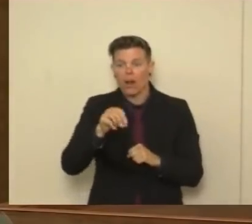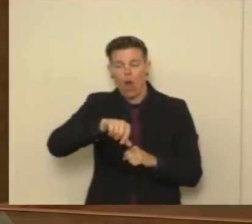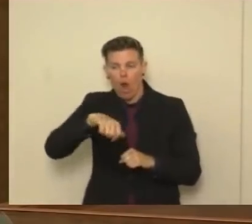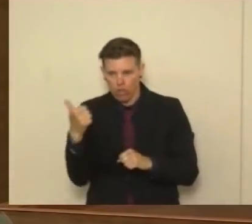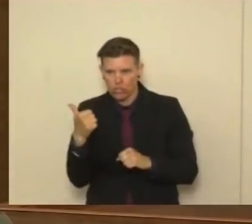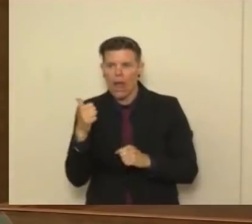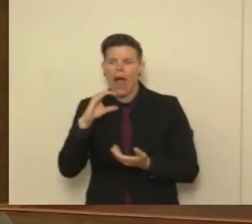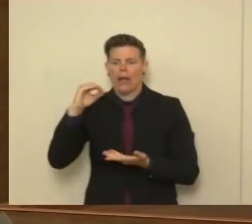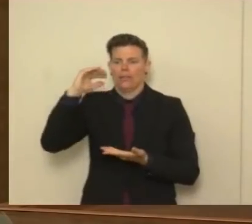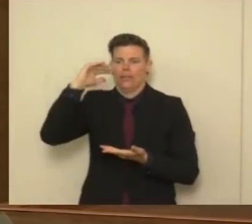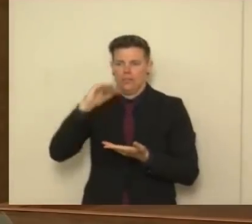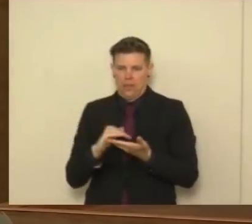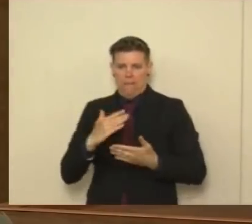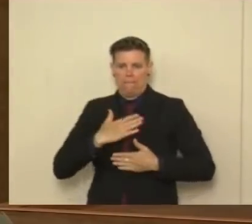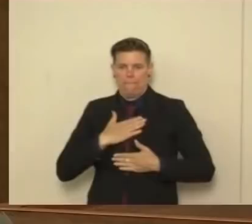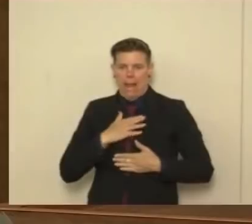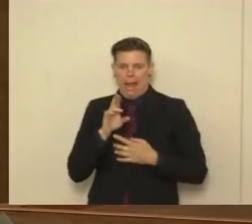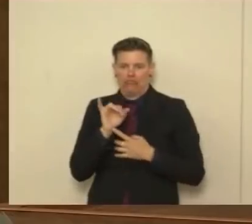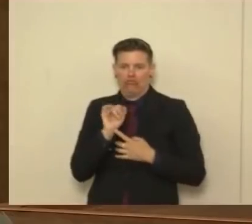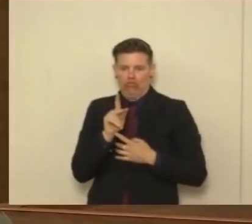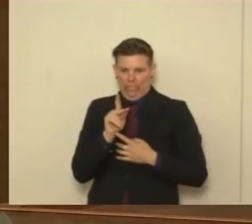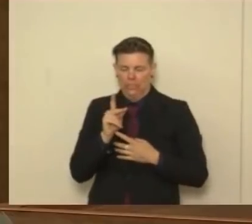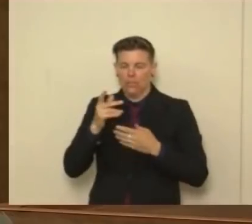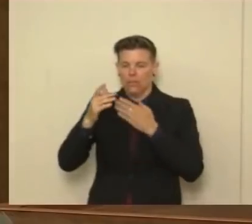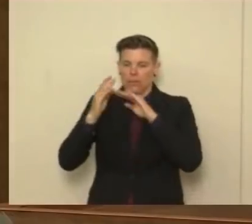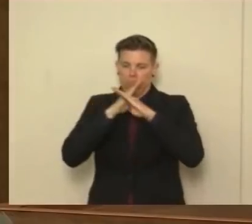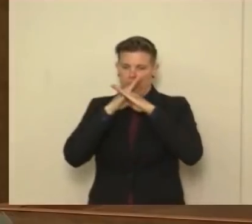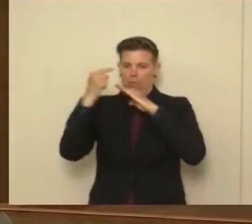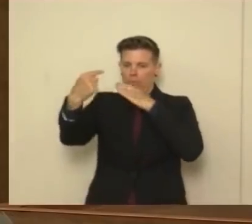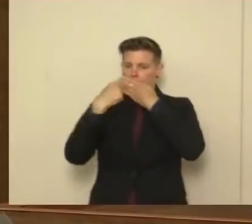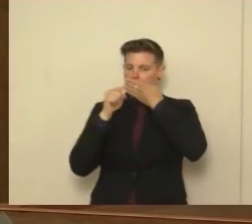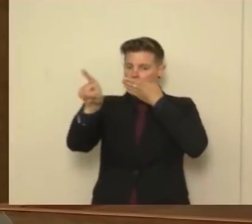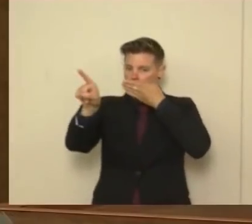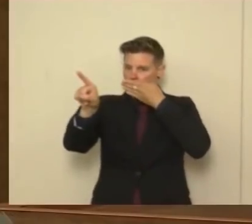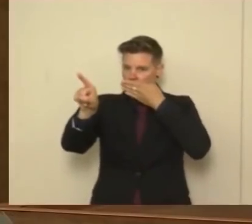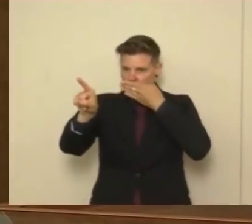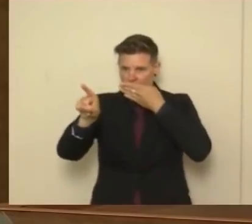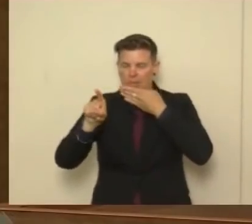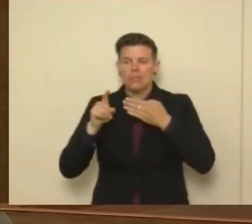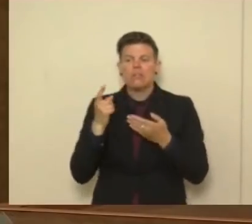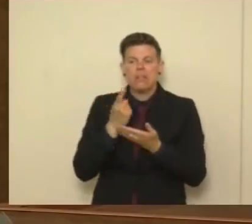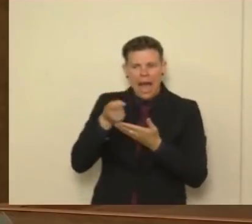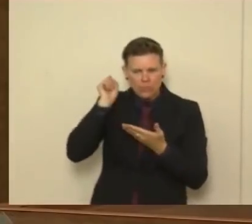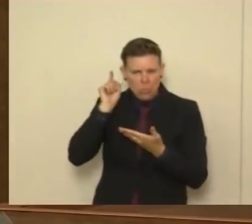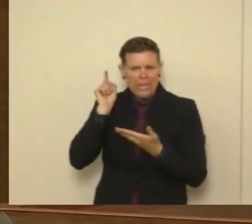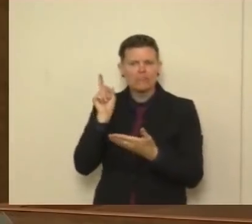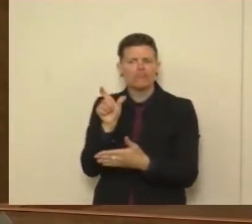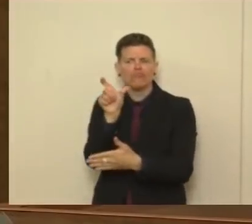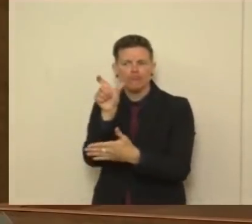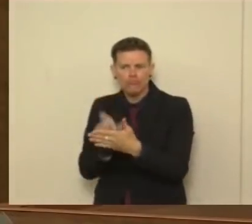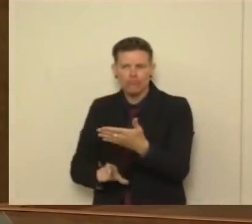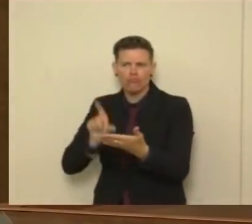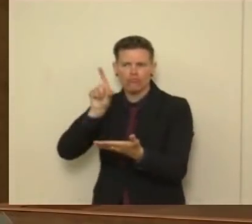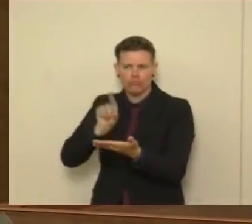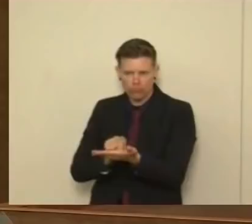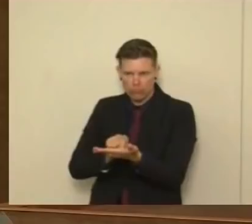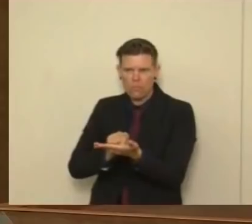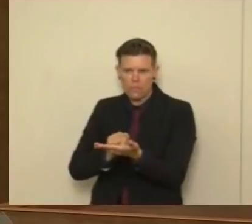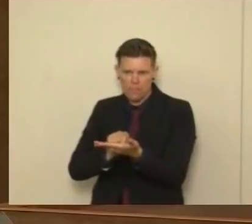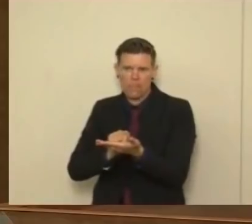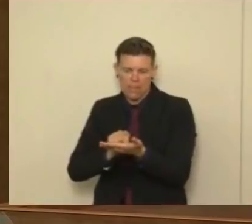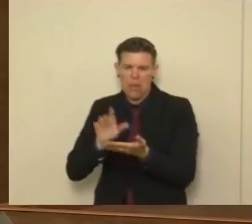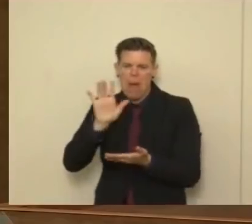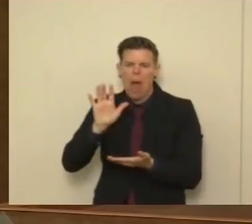of getting COVID as well. A paper that came out last week that suggested 250,000 cases were prevented just